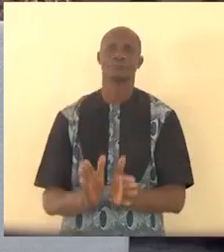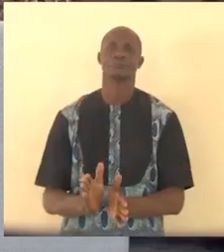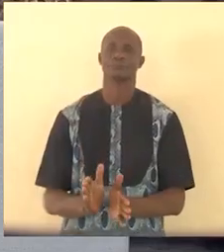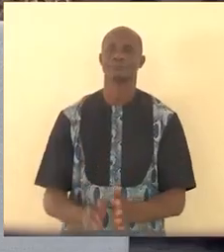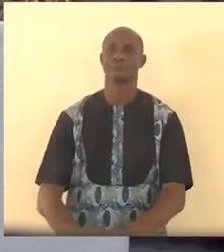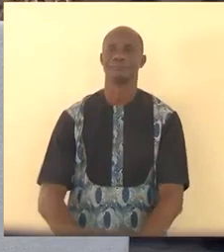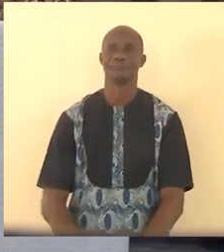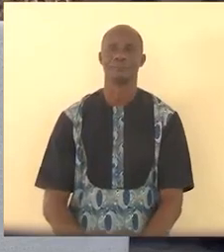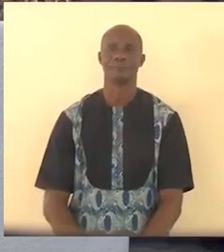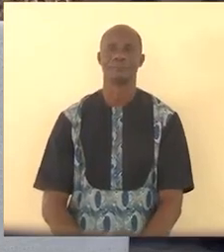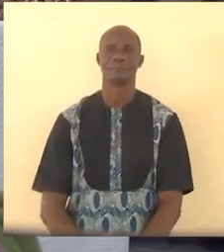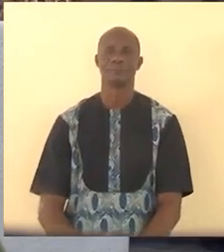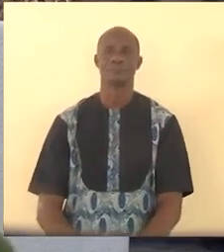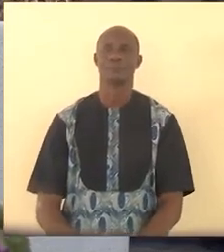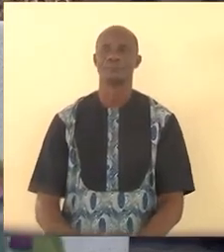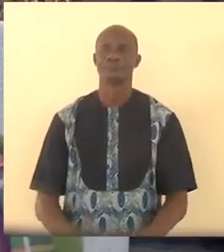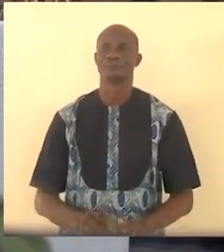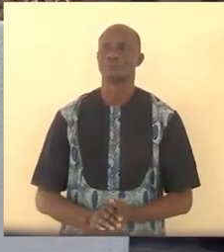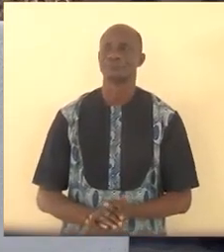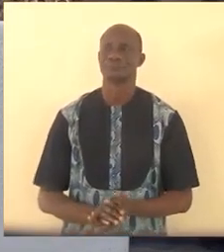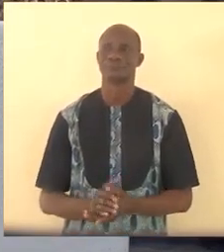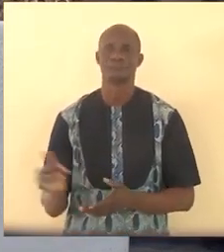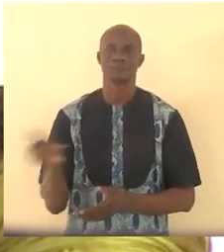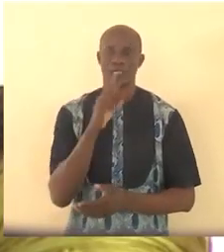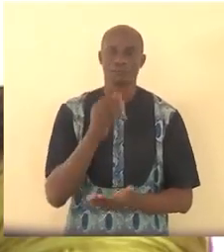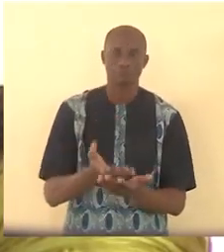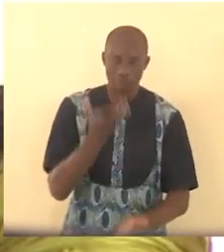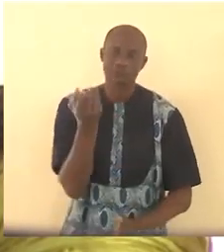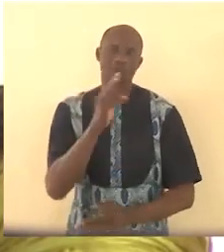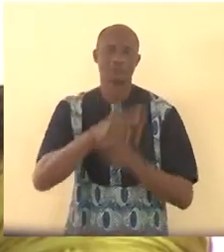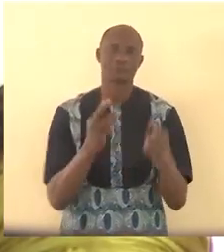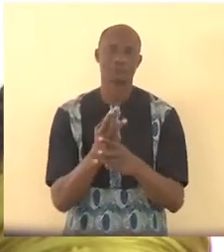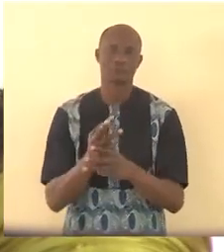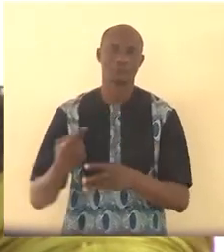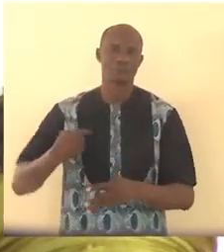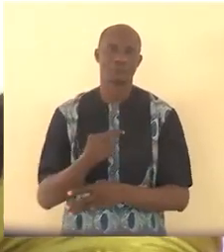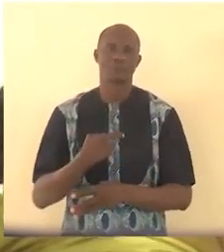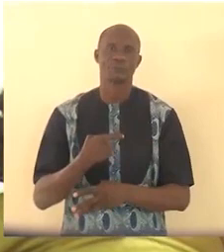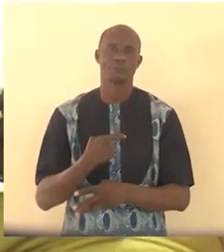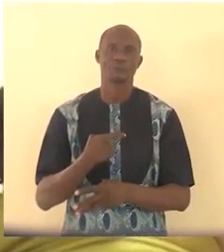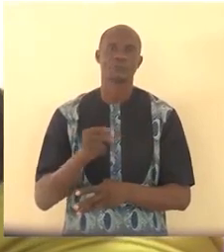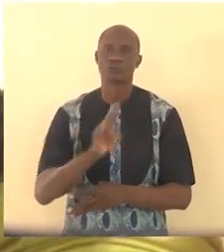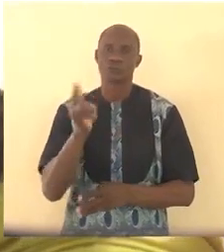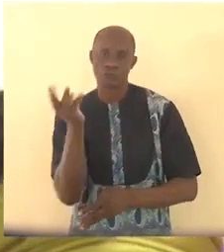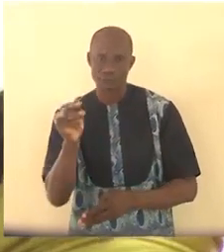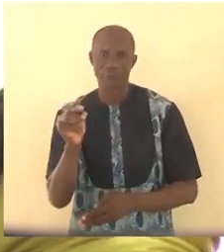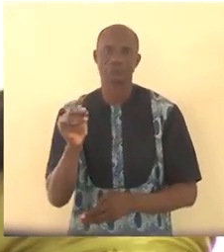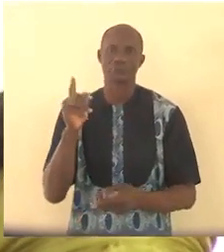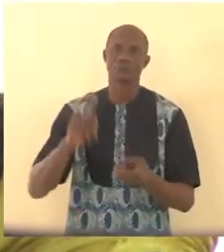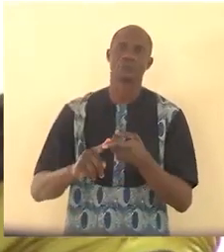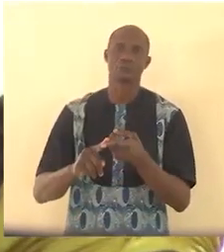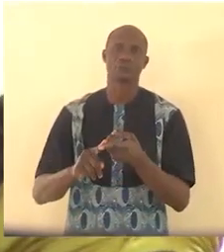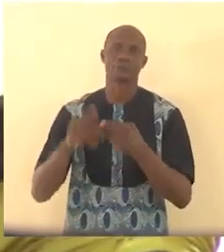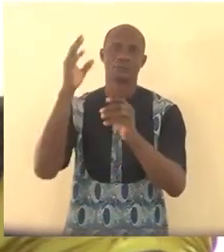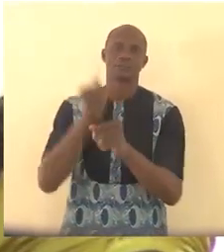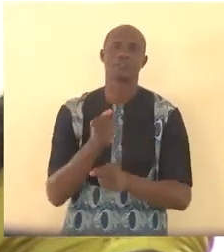so-called? It's the riches of the world now. They are the riches of the world. Uh-huh. We employ them to strive towards